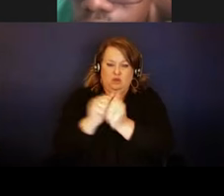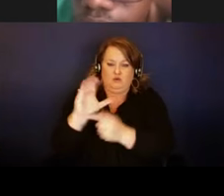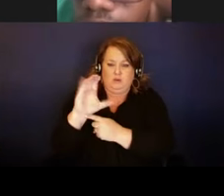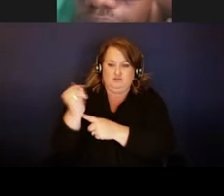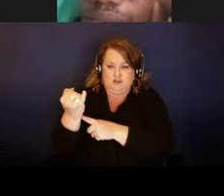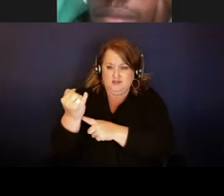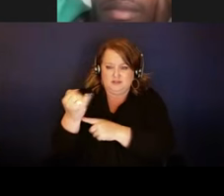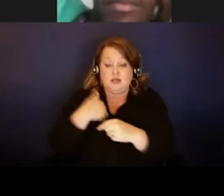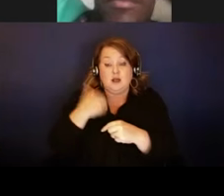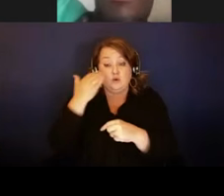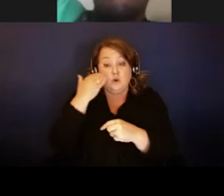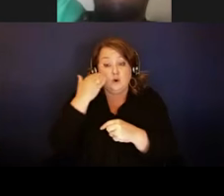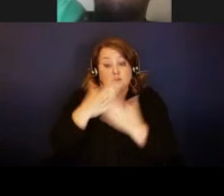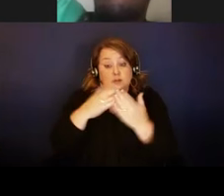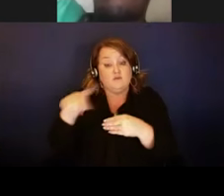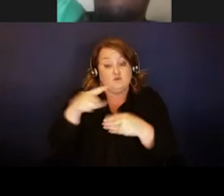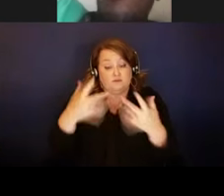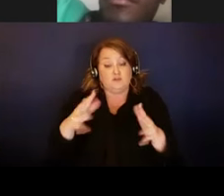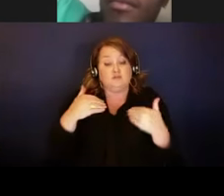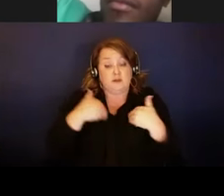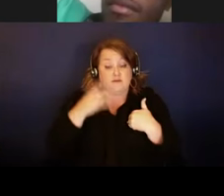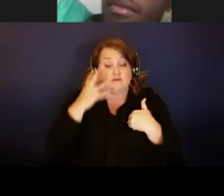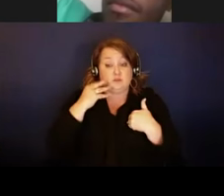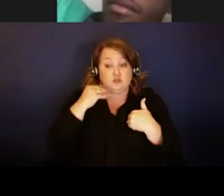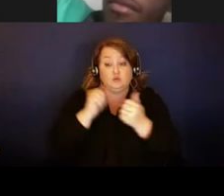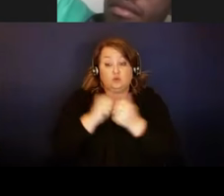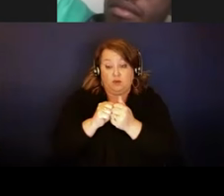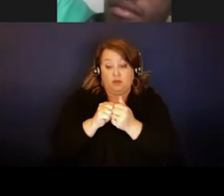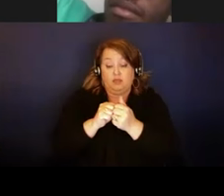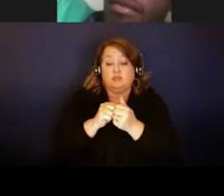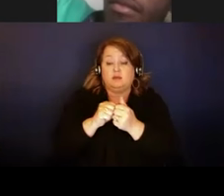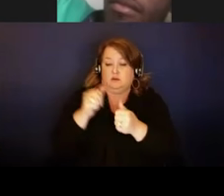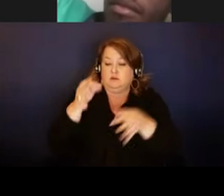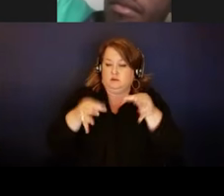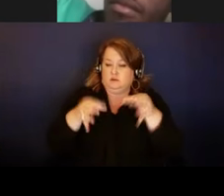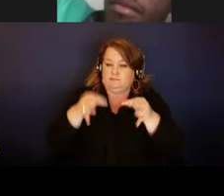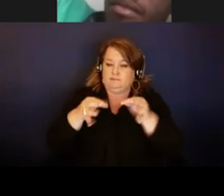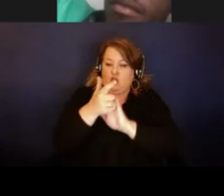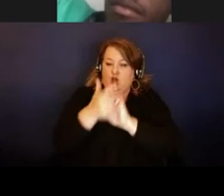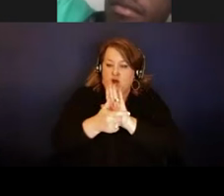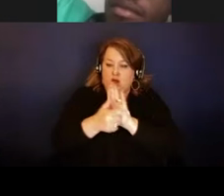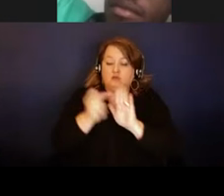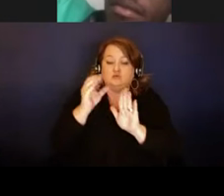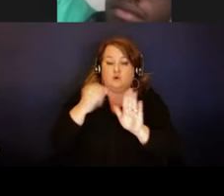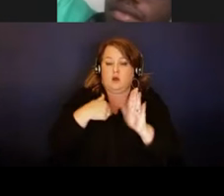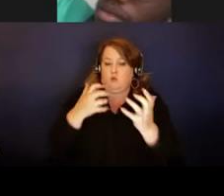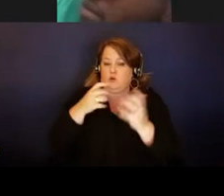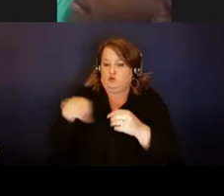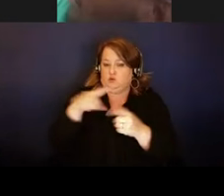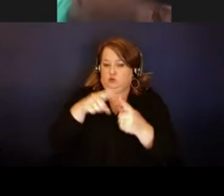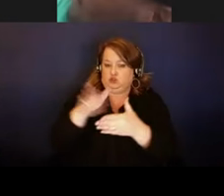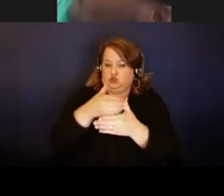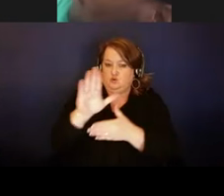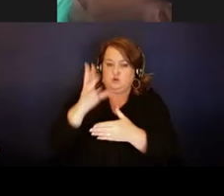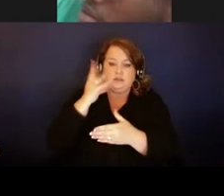of you, you've had personal experience with the justice system. So I want to invite you to share some of that experience with us too. And I'm